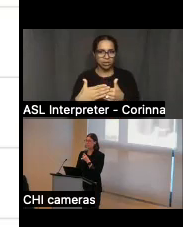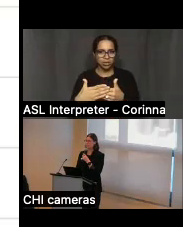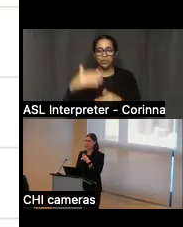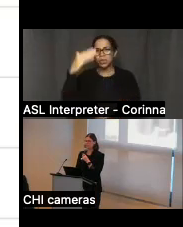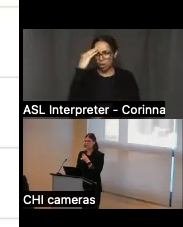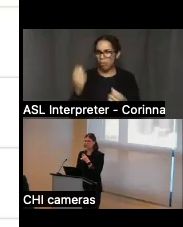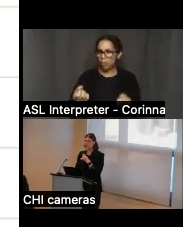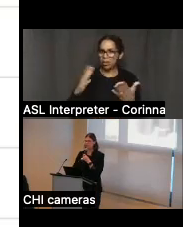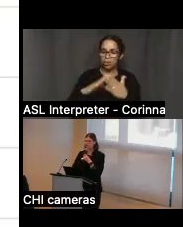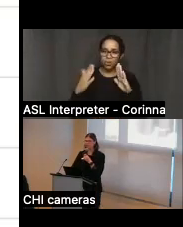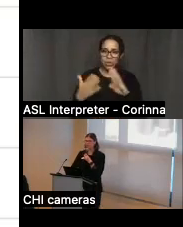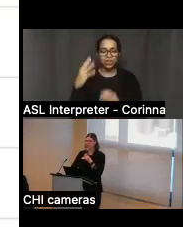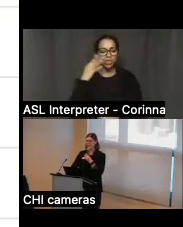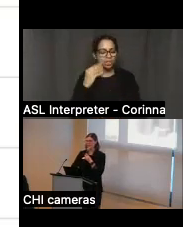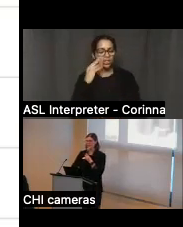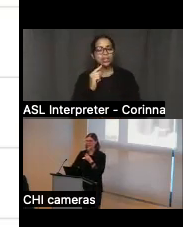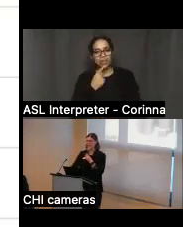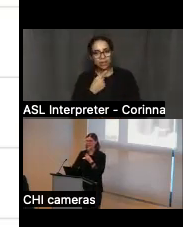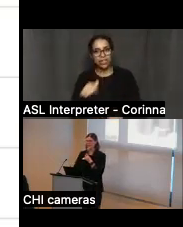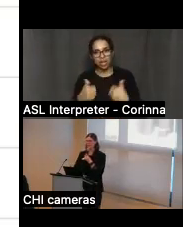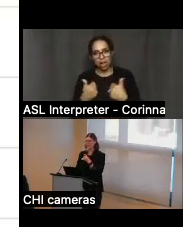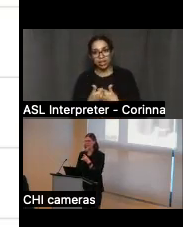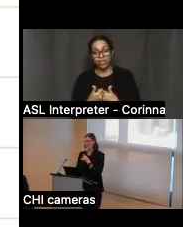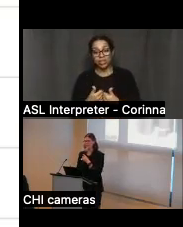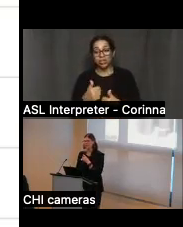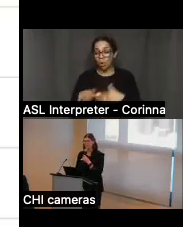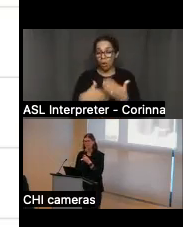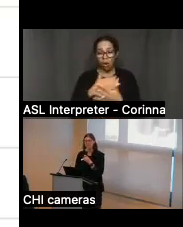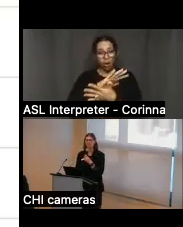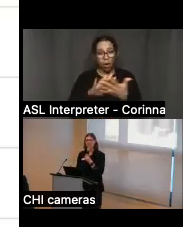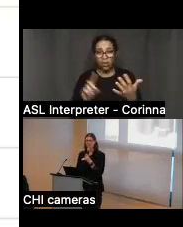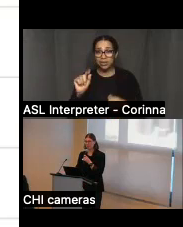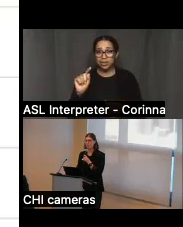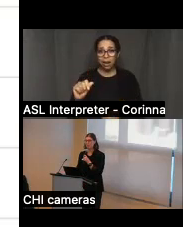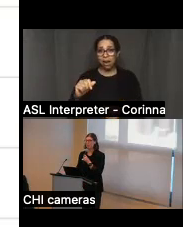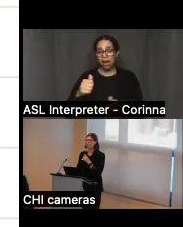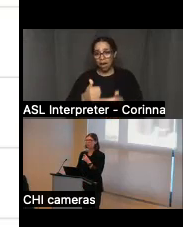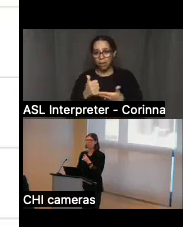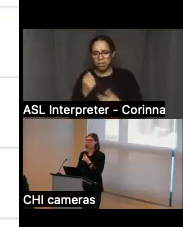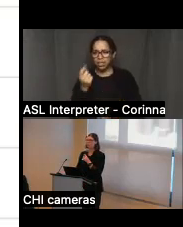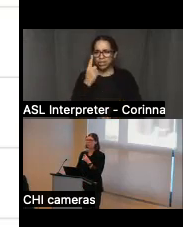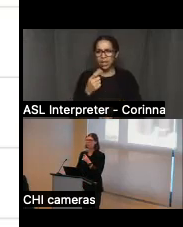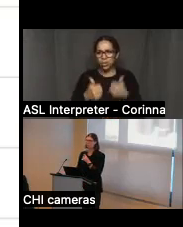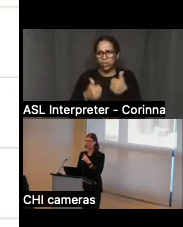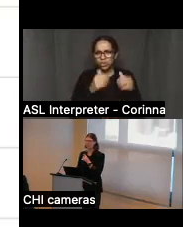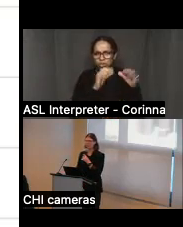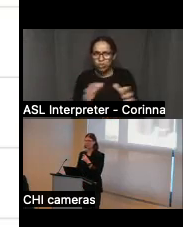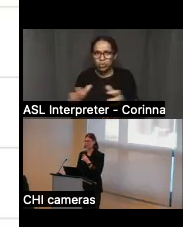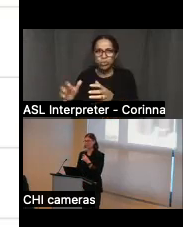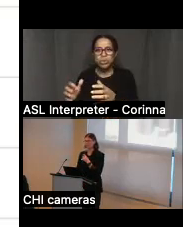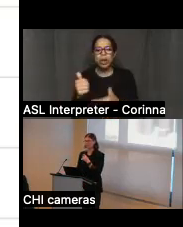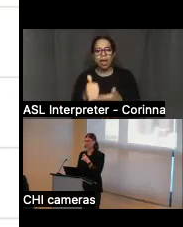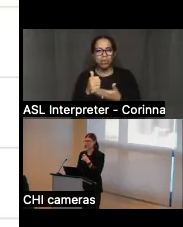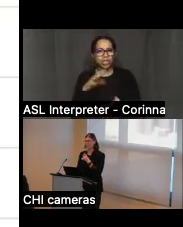some significant challenges, and these data help us understand who they are and frame the conversation around them and their